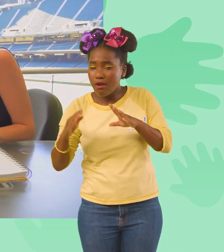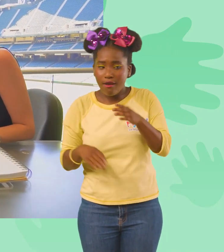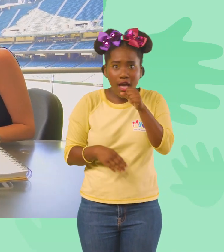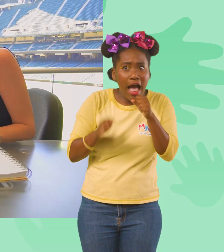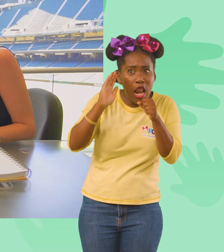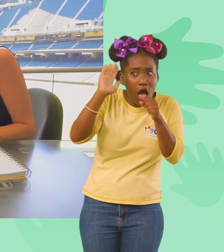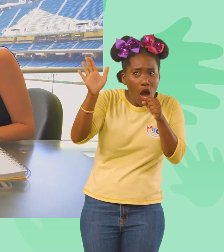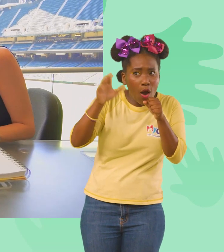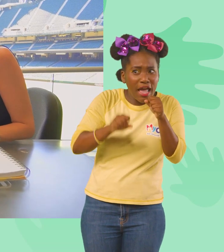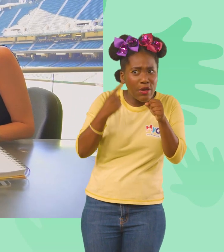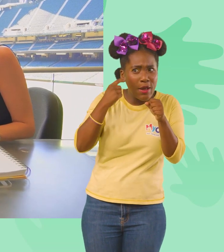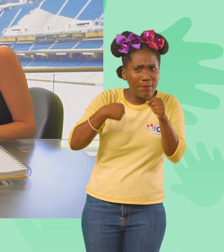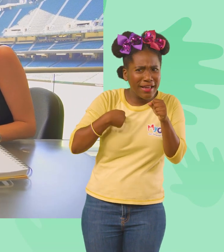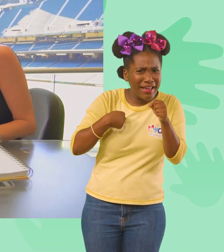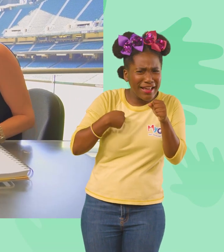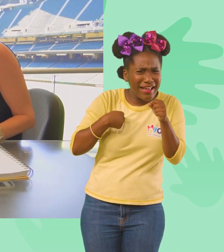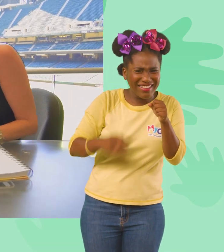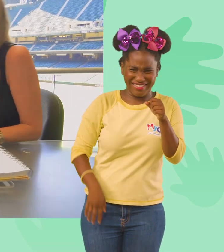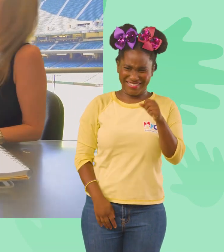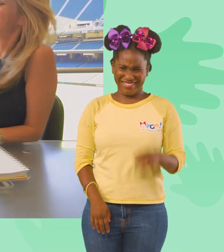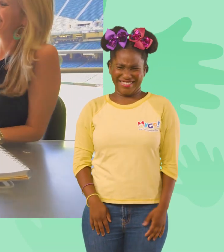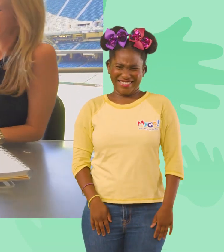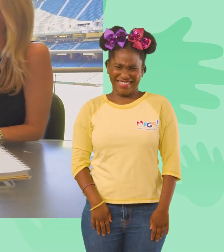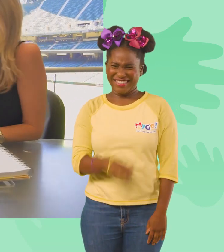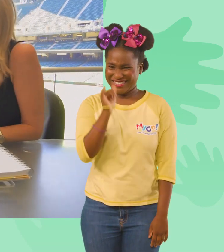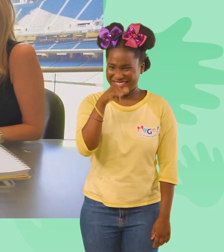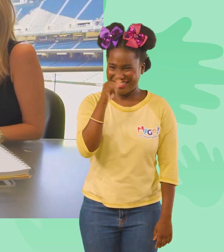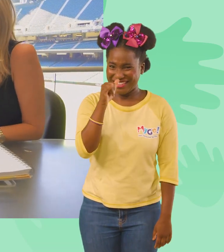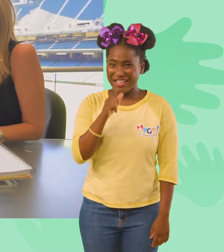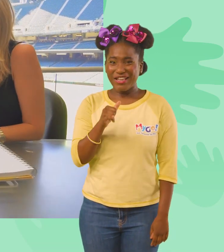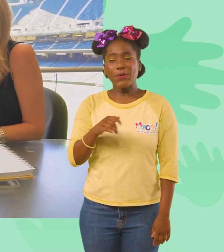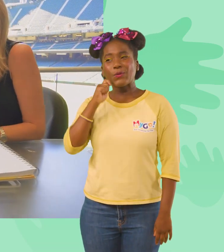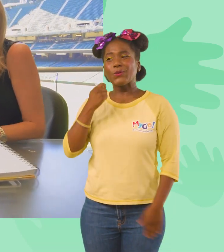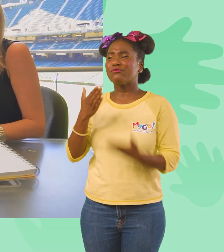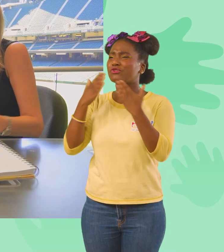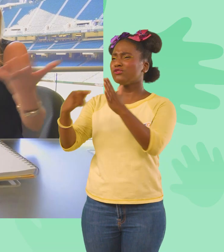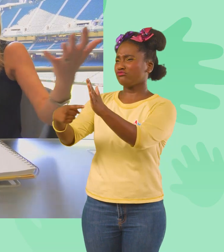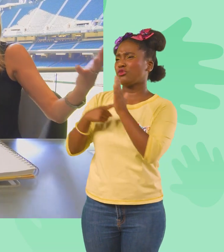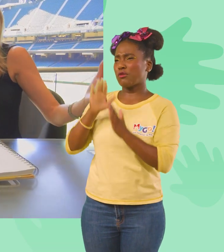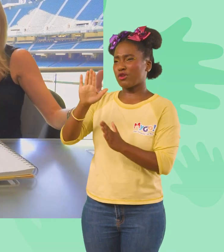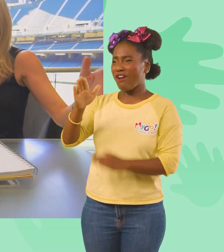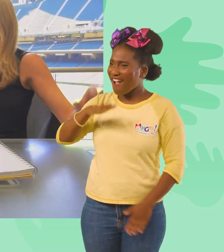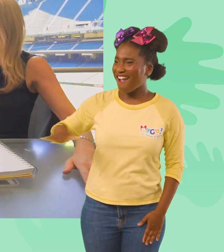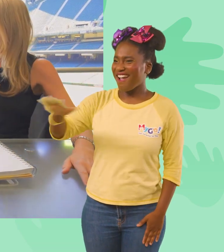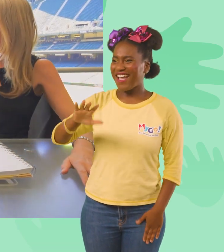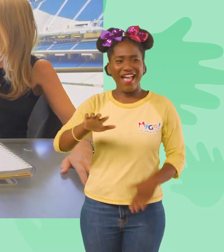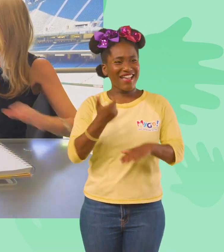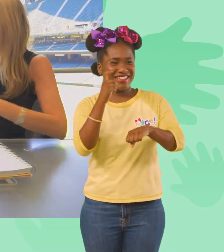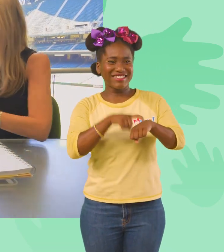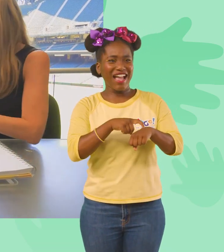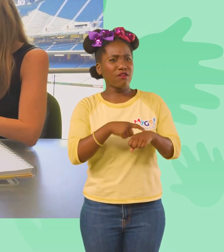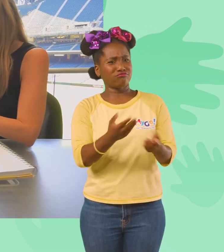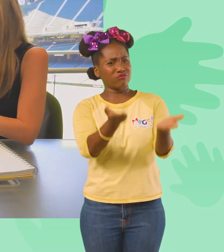Hello, can you hear me? Oh, that's silly. Well, cool. Thanks for showing me your spot. Yeah, anytime. Stop by our